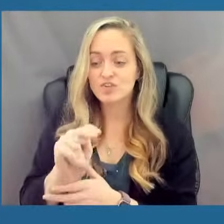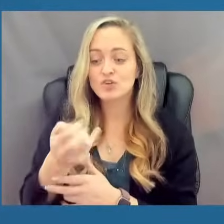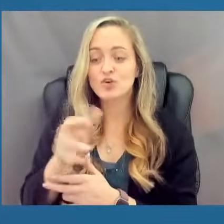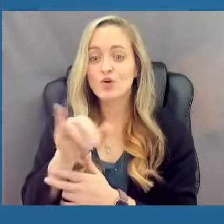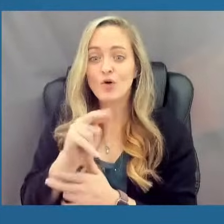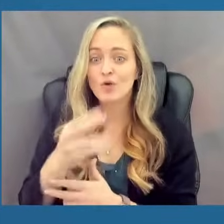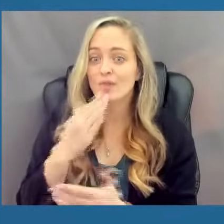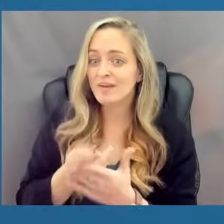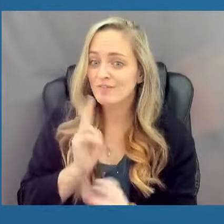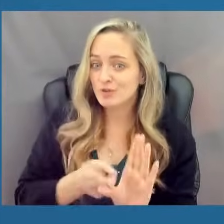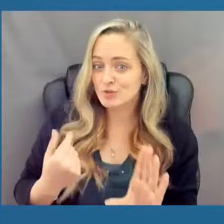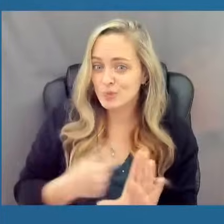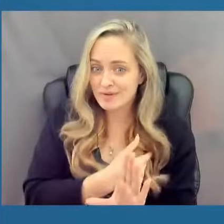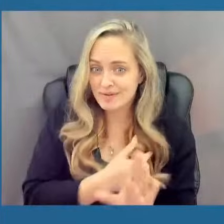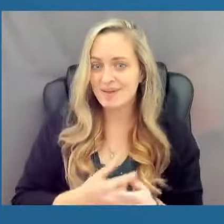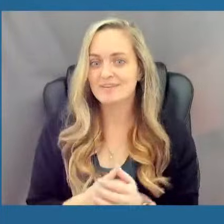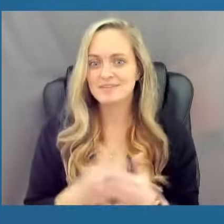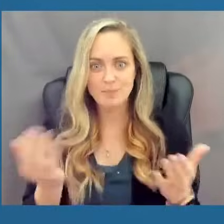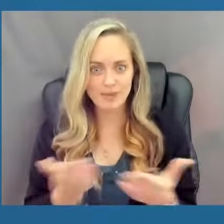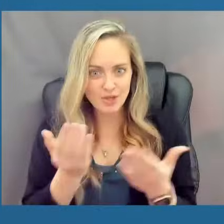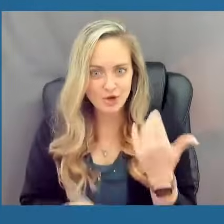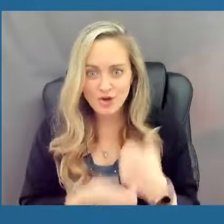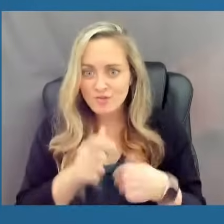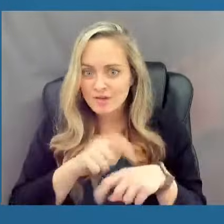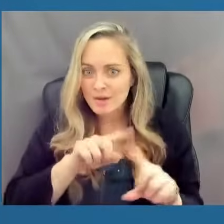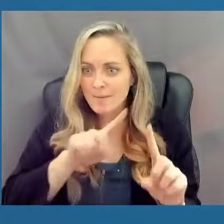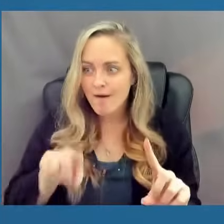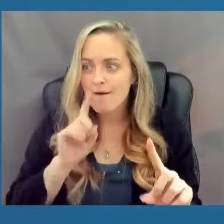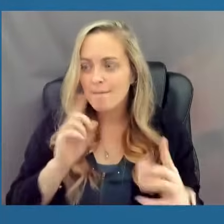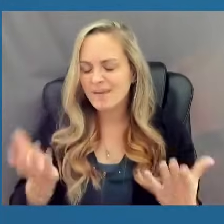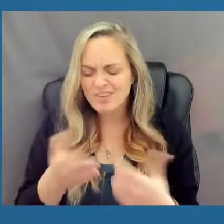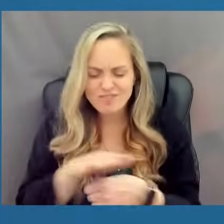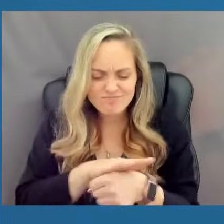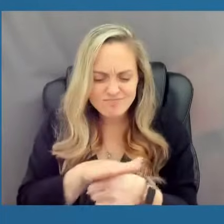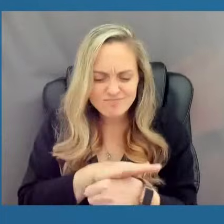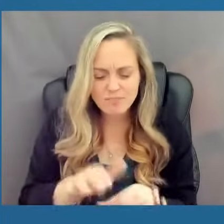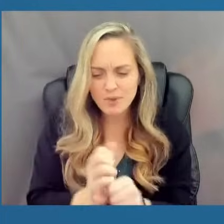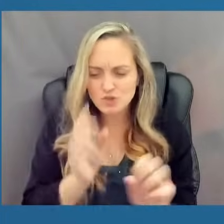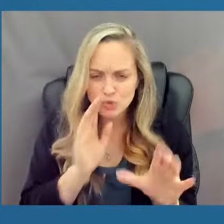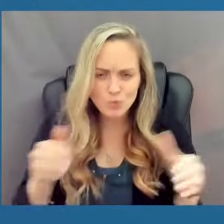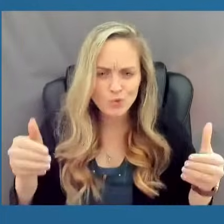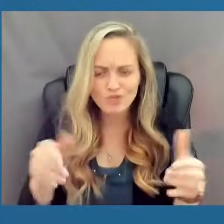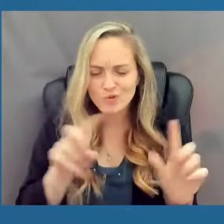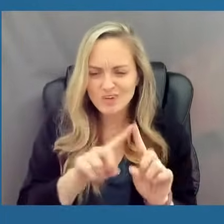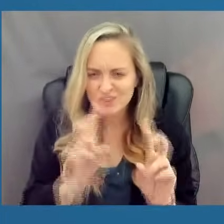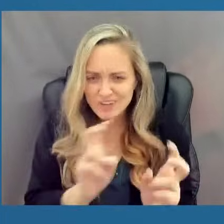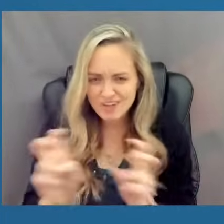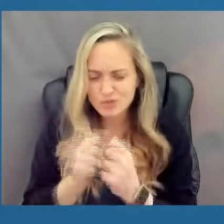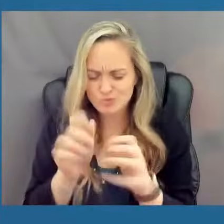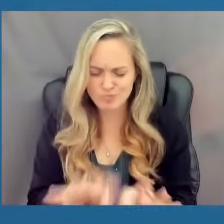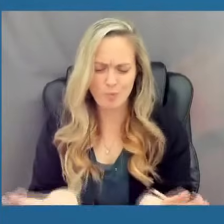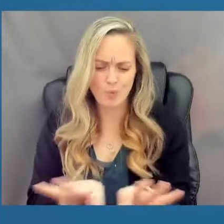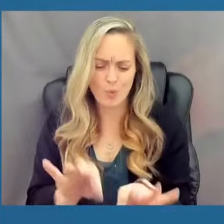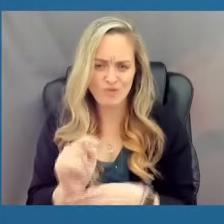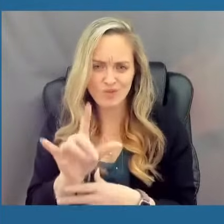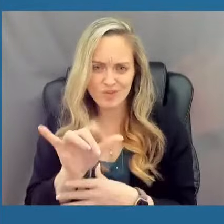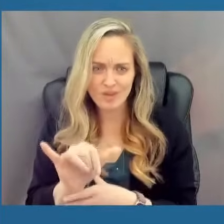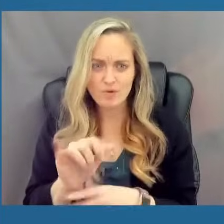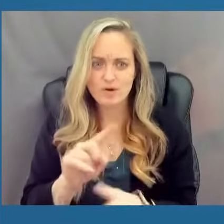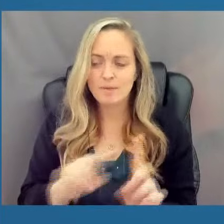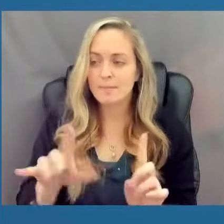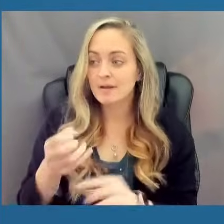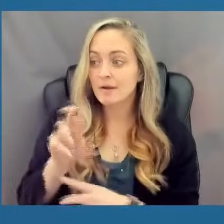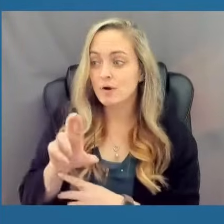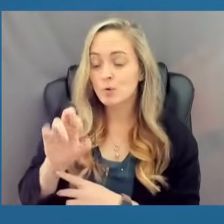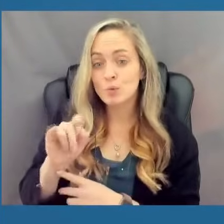and being here every time I come to Broome County and make sure that we're focused on issues that are important to the county. Dr. Tony Hawkins,